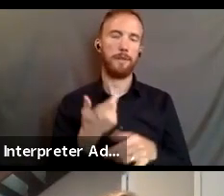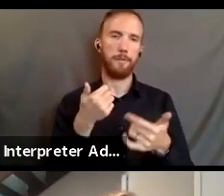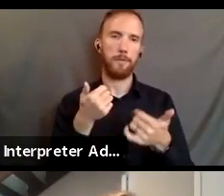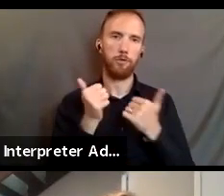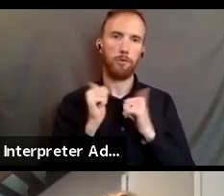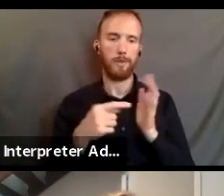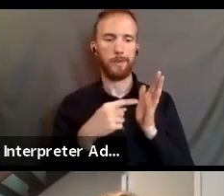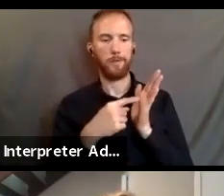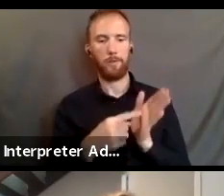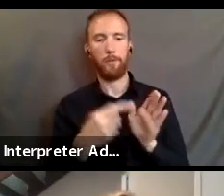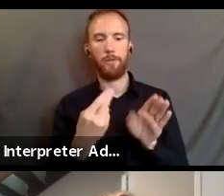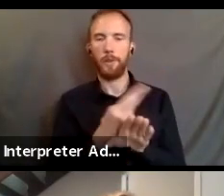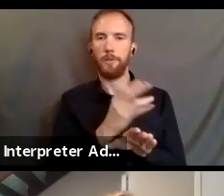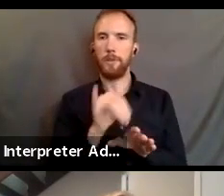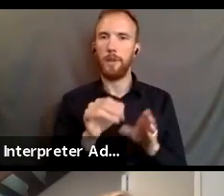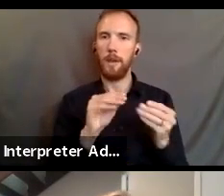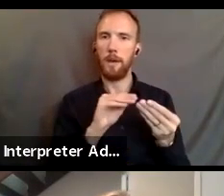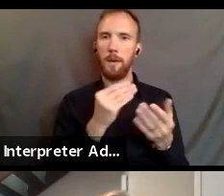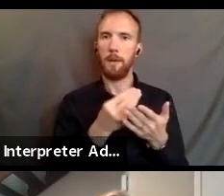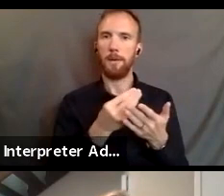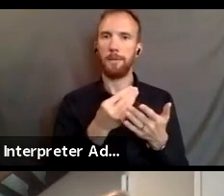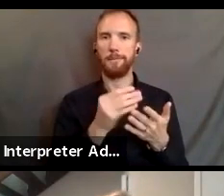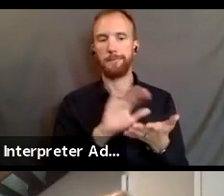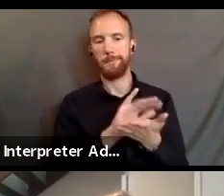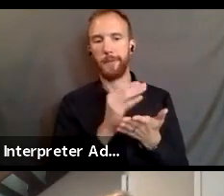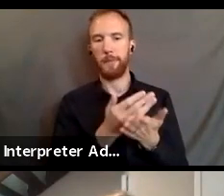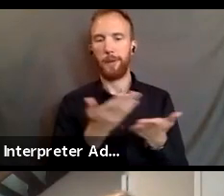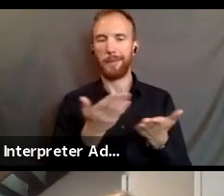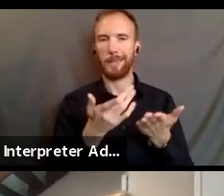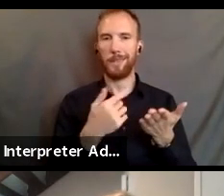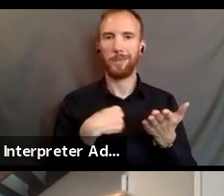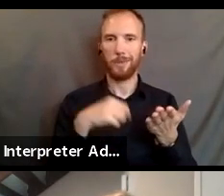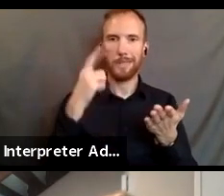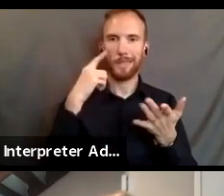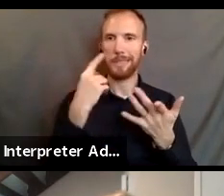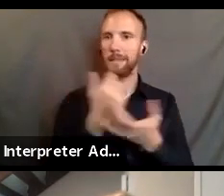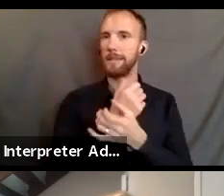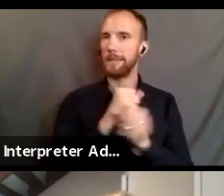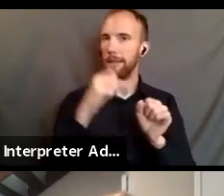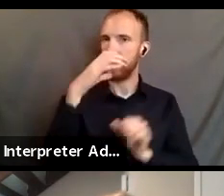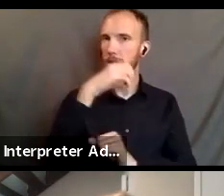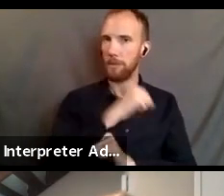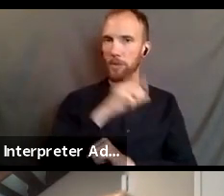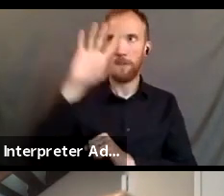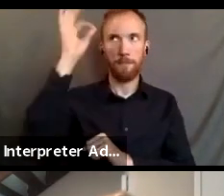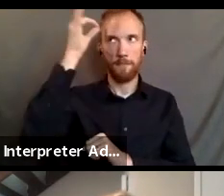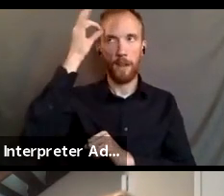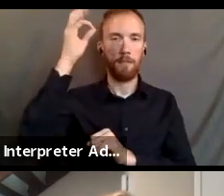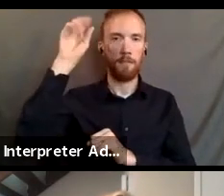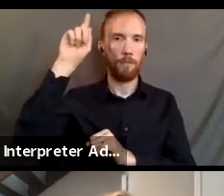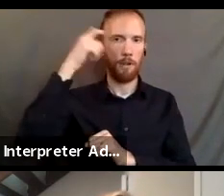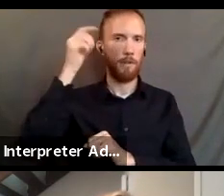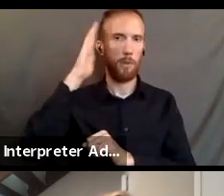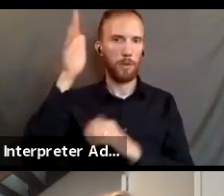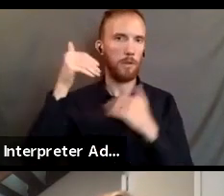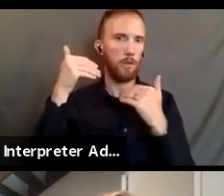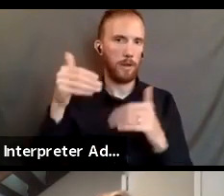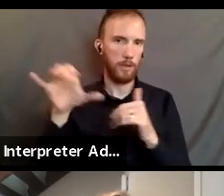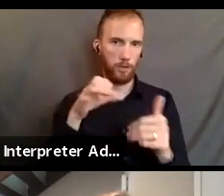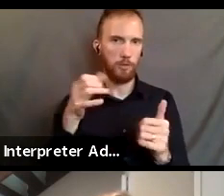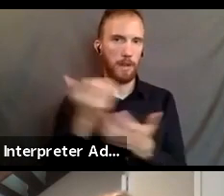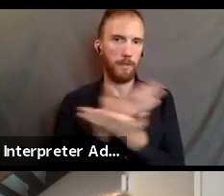here safely in terms of with the assumption that the federal government does indeed do what they need to do for us and for every school district in the